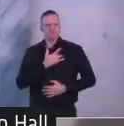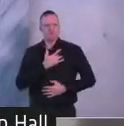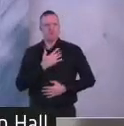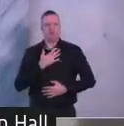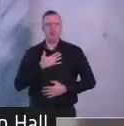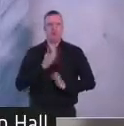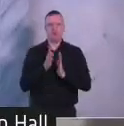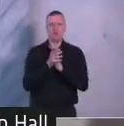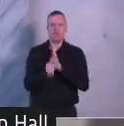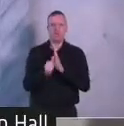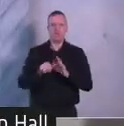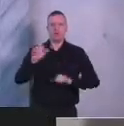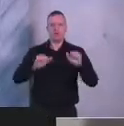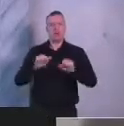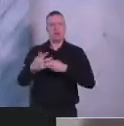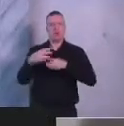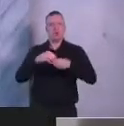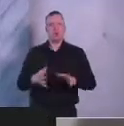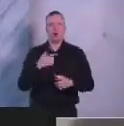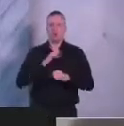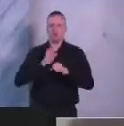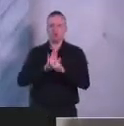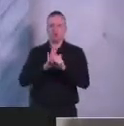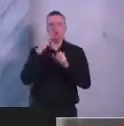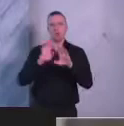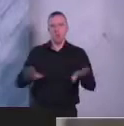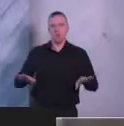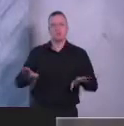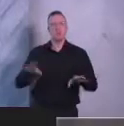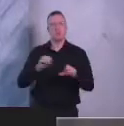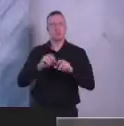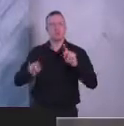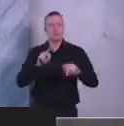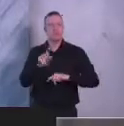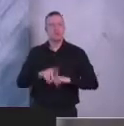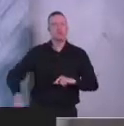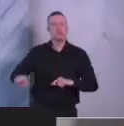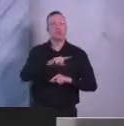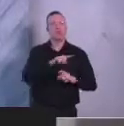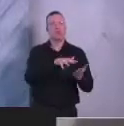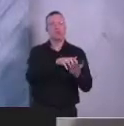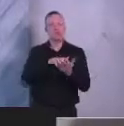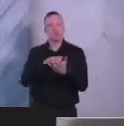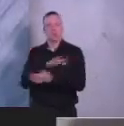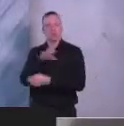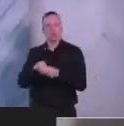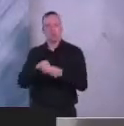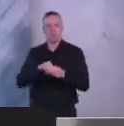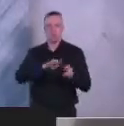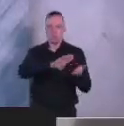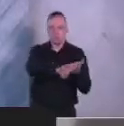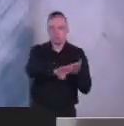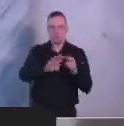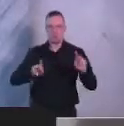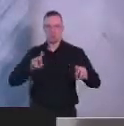is an includer. I'm a strong advocate for children and populations that are vulnerable, including marginalized. I too,